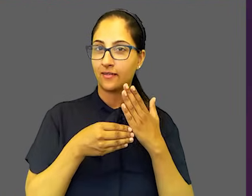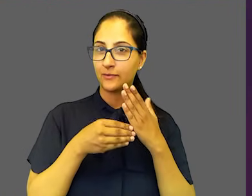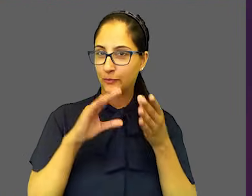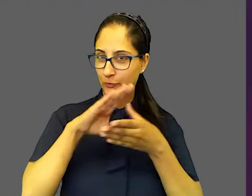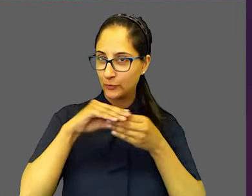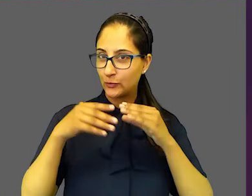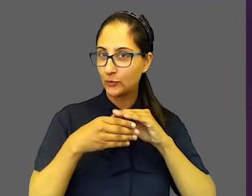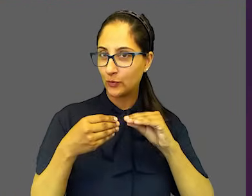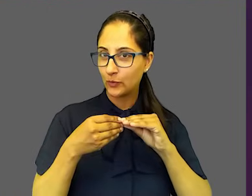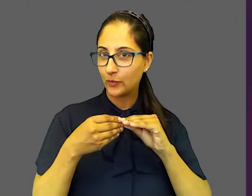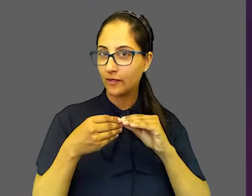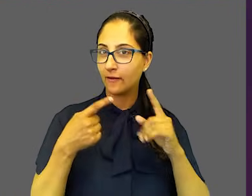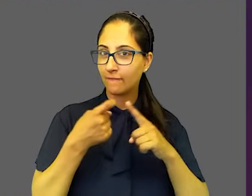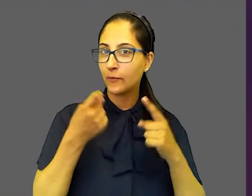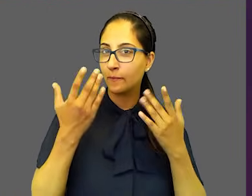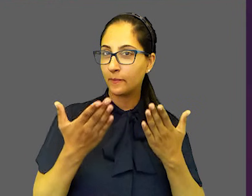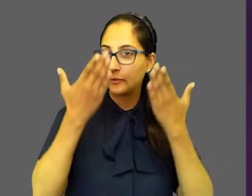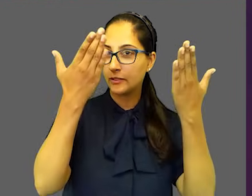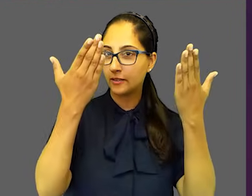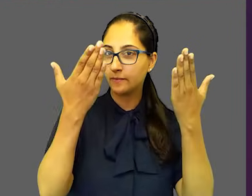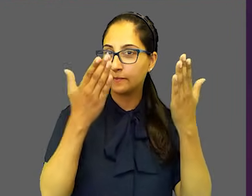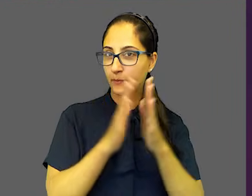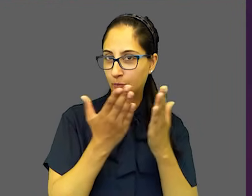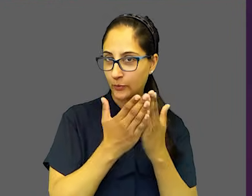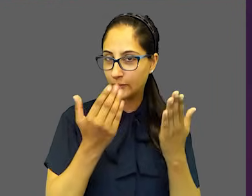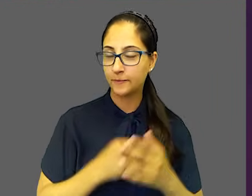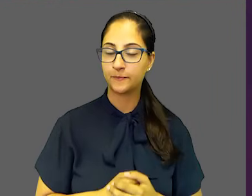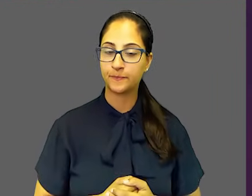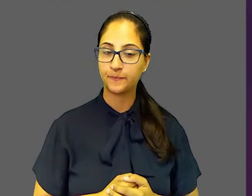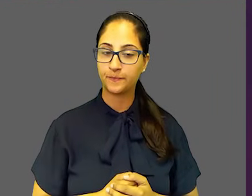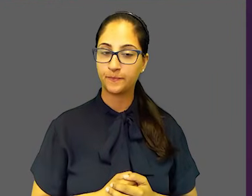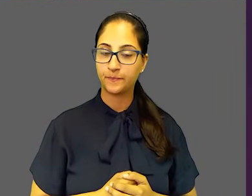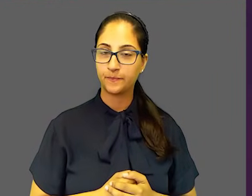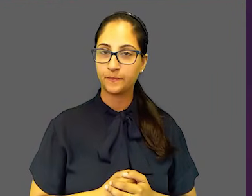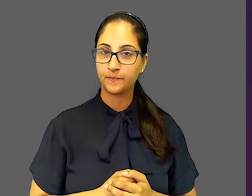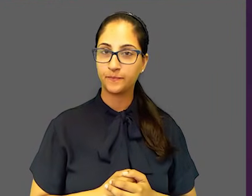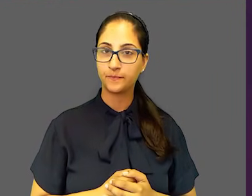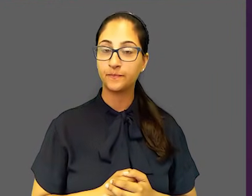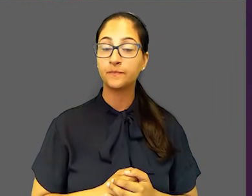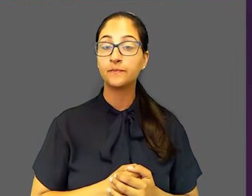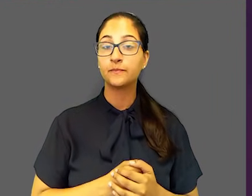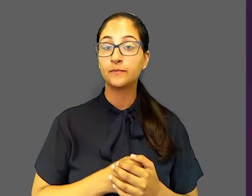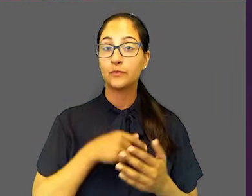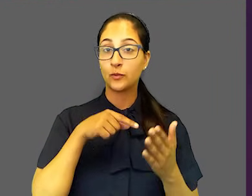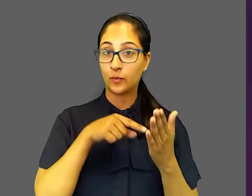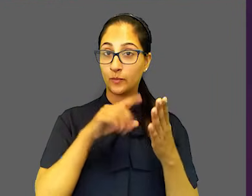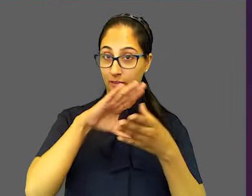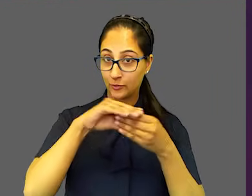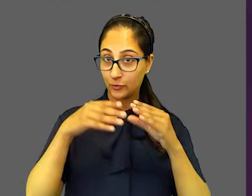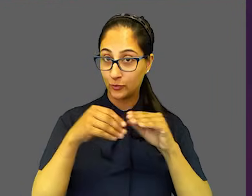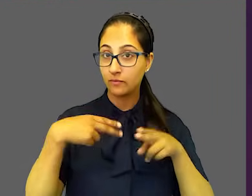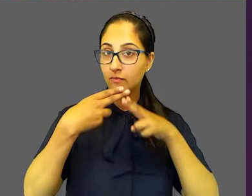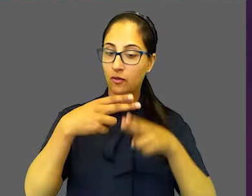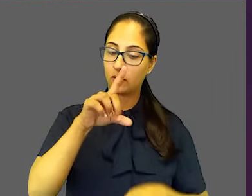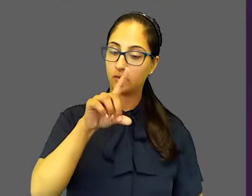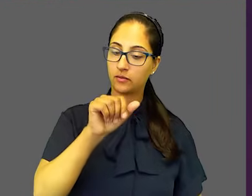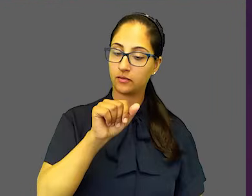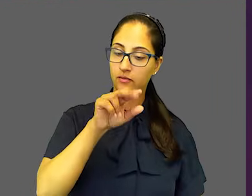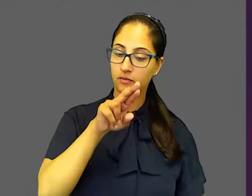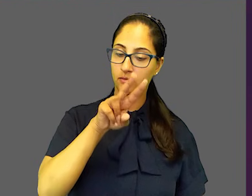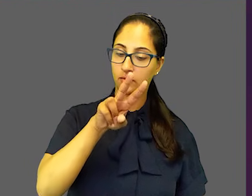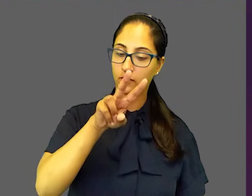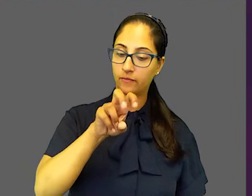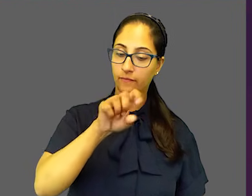of literature, a Muslim piece of literature. And it's a fable, and the fable is titled The